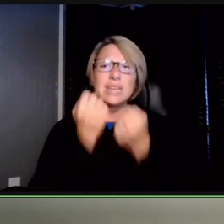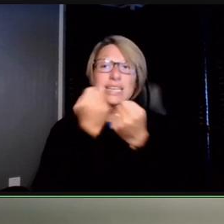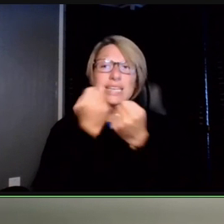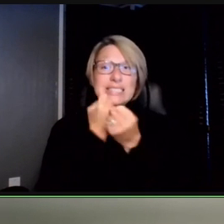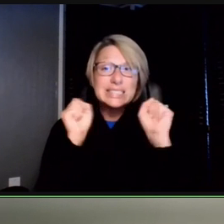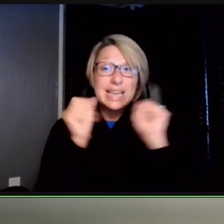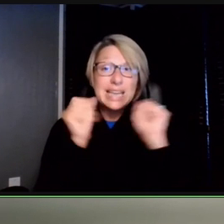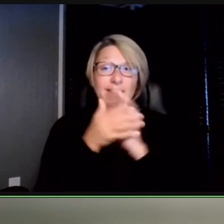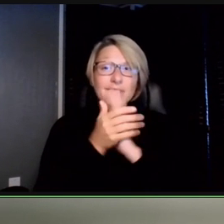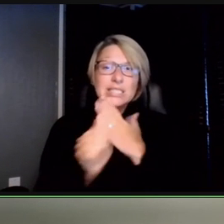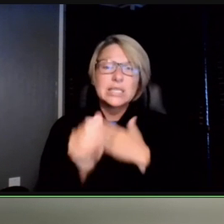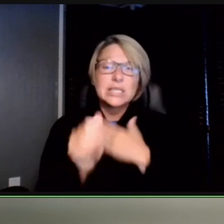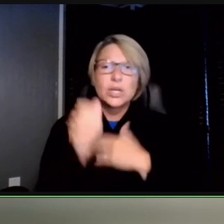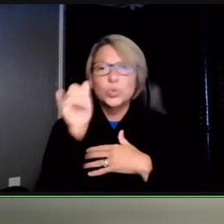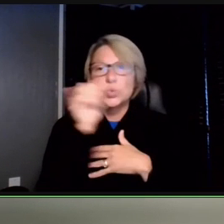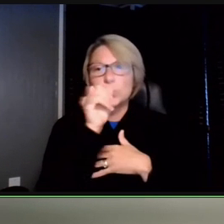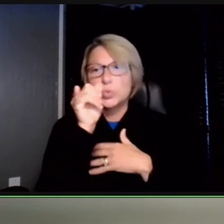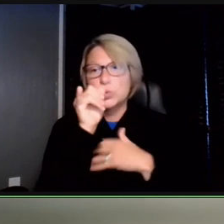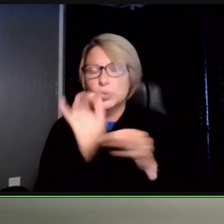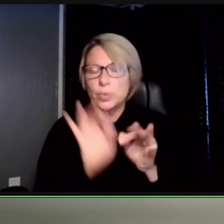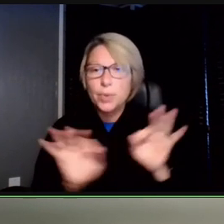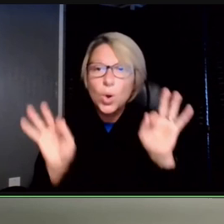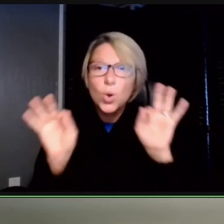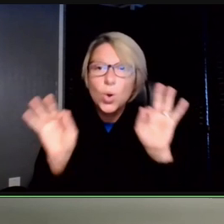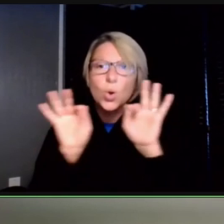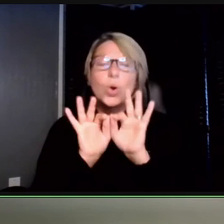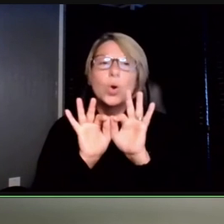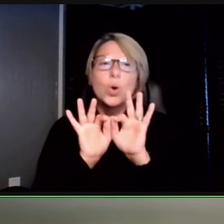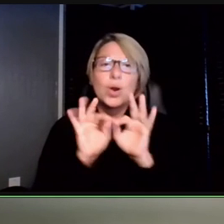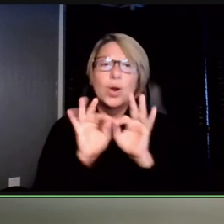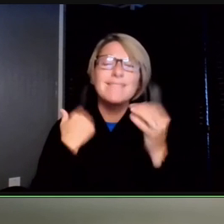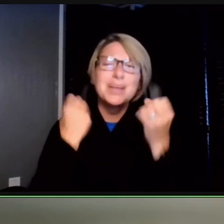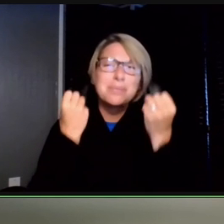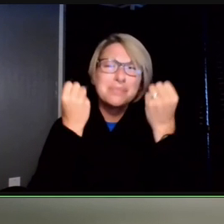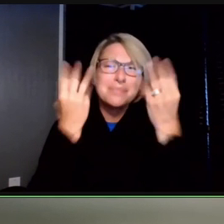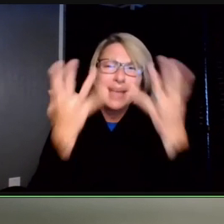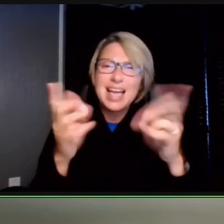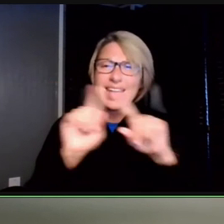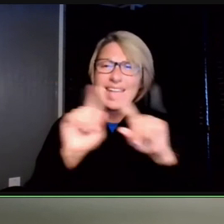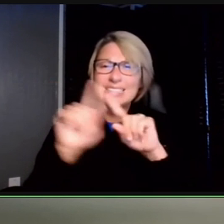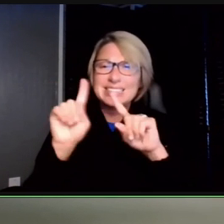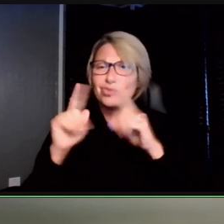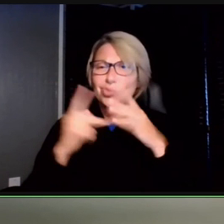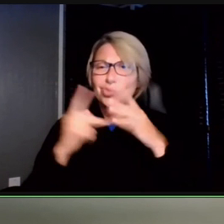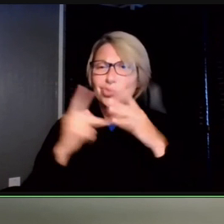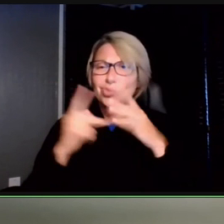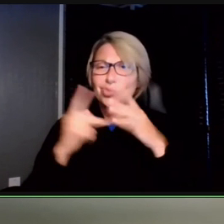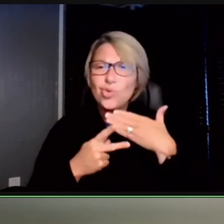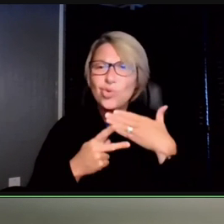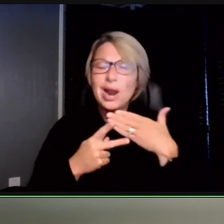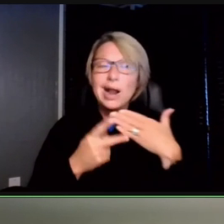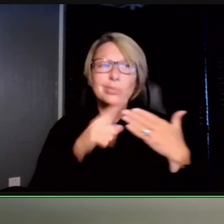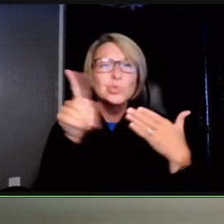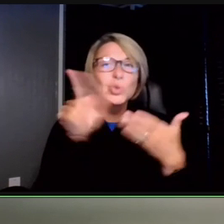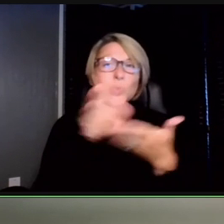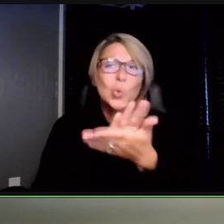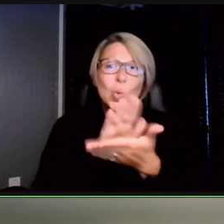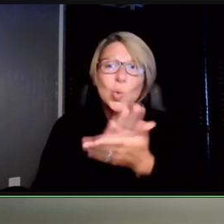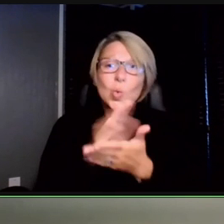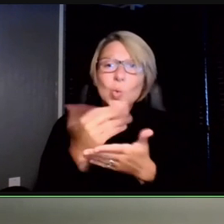are important, and we know that there are plenty of programs out there. The schools use a lot of programs.